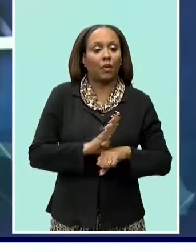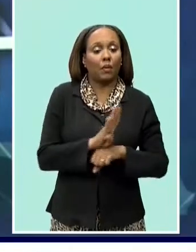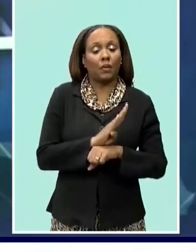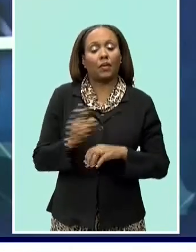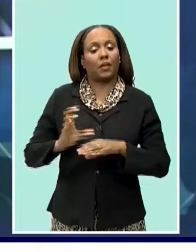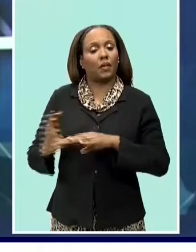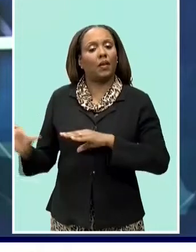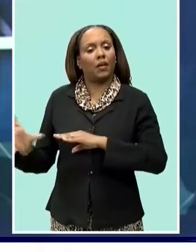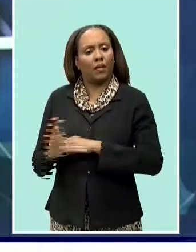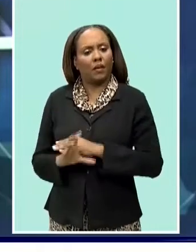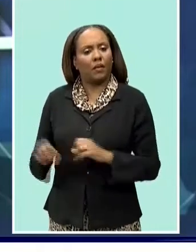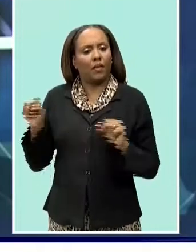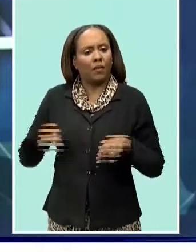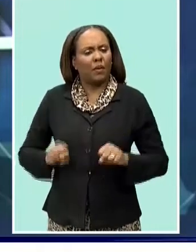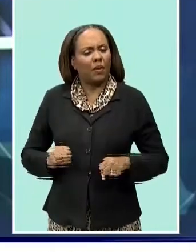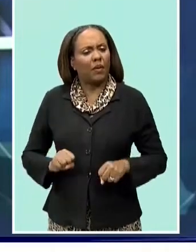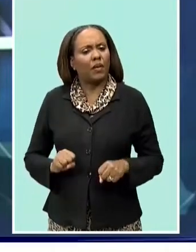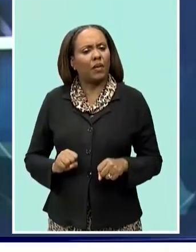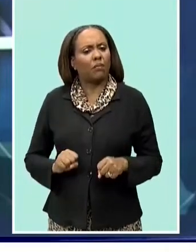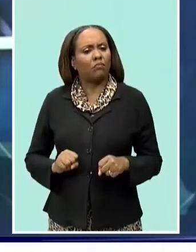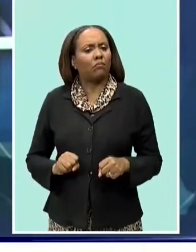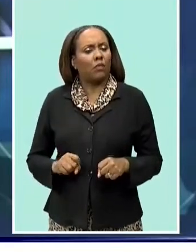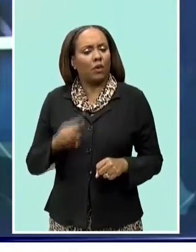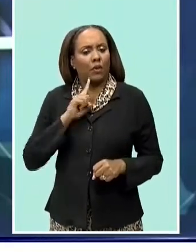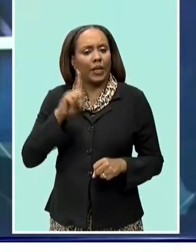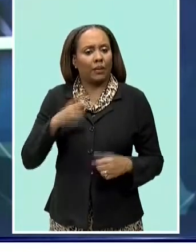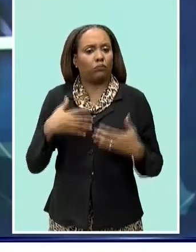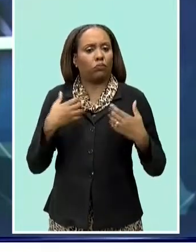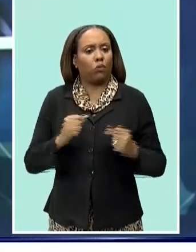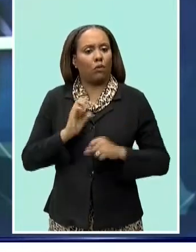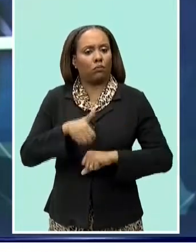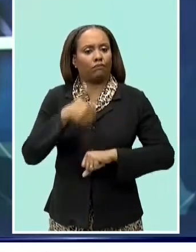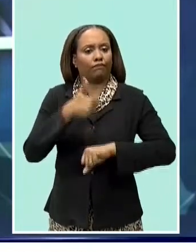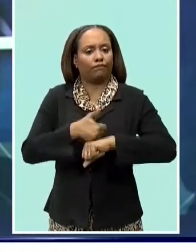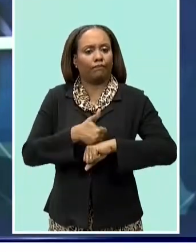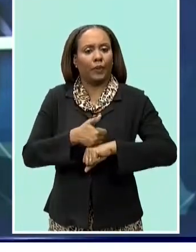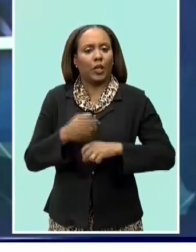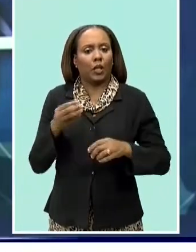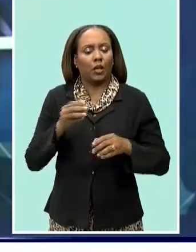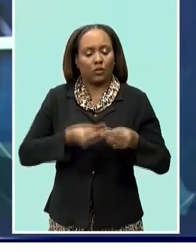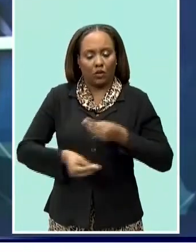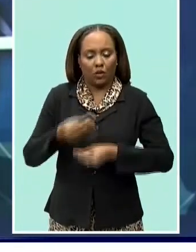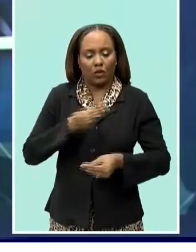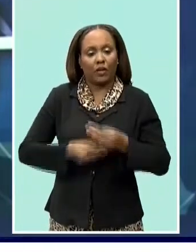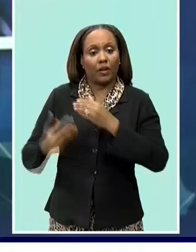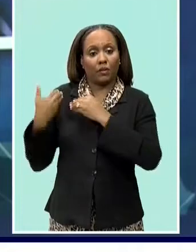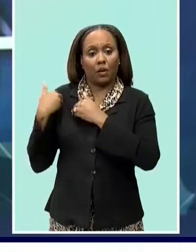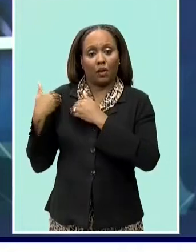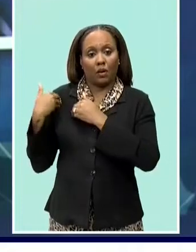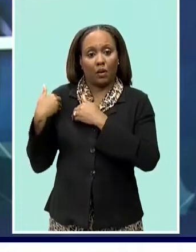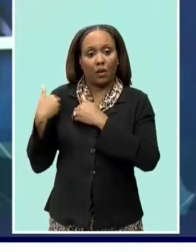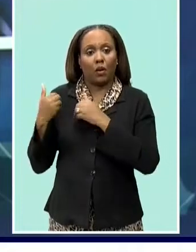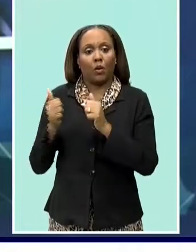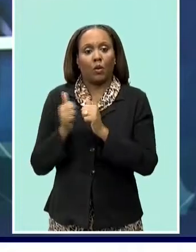region's ability to effectively implement their trade obligations under the CARIFORUM European Union Economic Partnership Agreement is